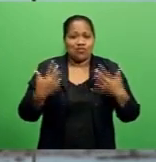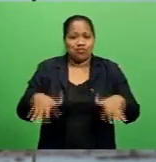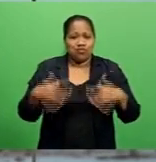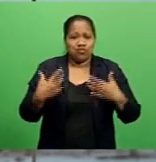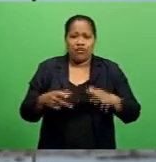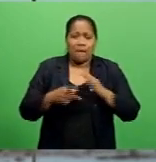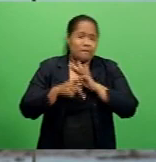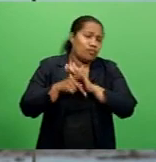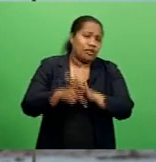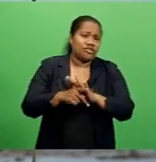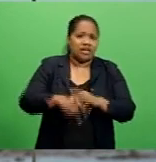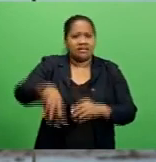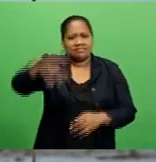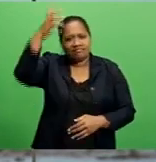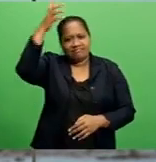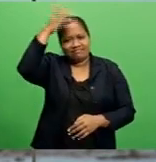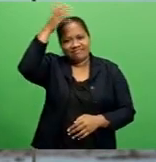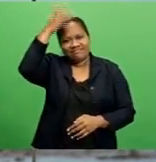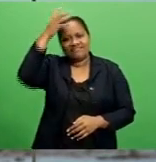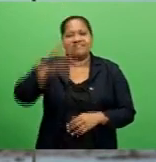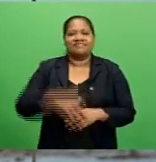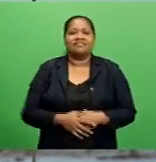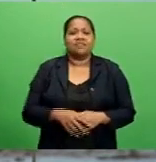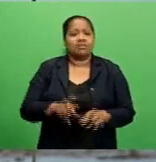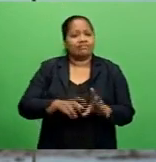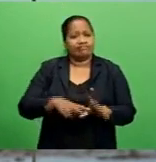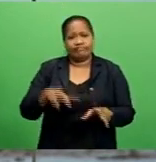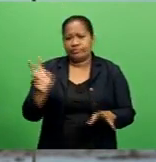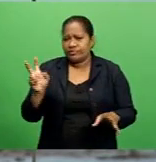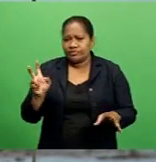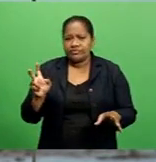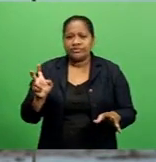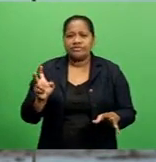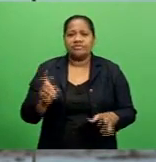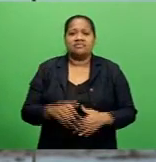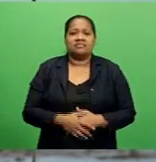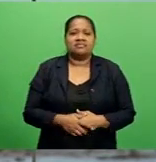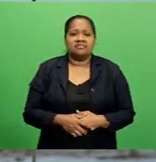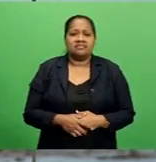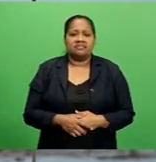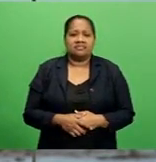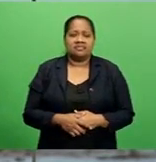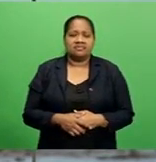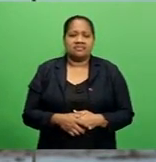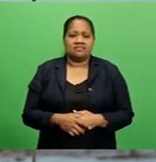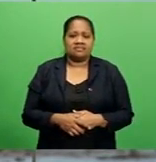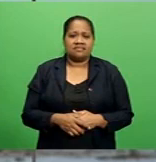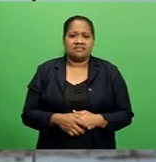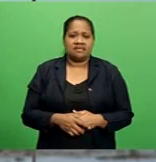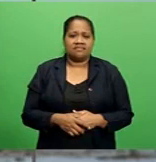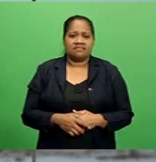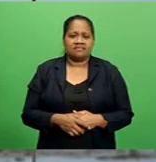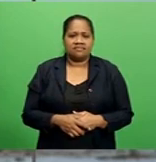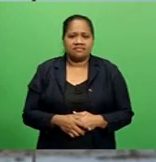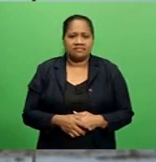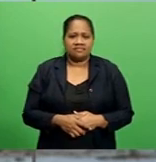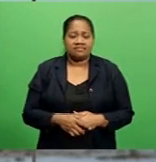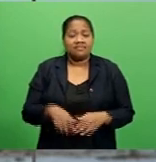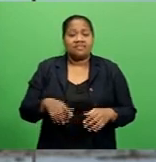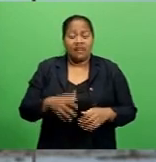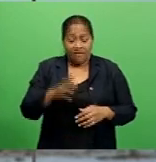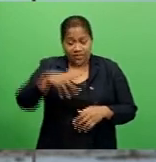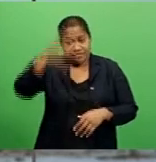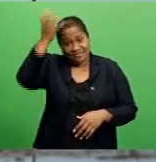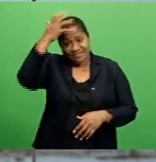tonight on President Donald Trump to resign or face impeachment over the deadly riot at the Capitol.